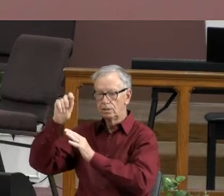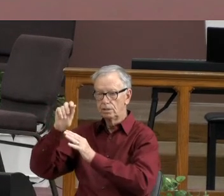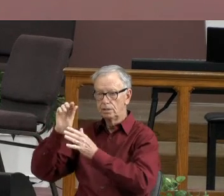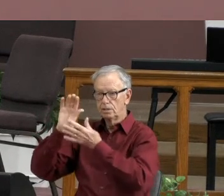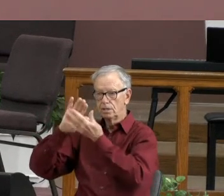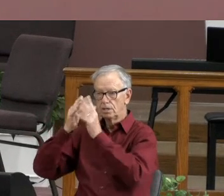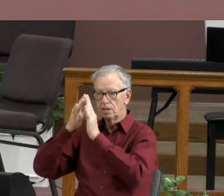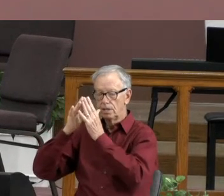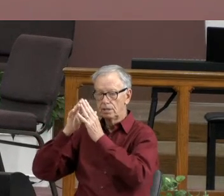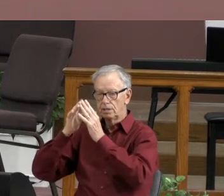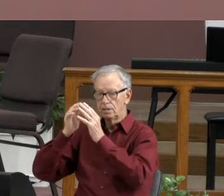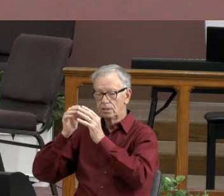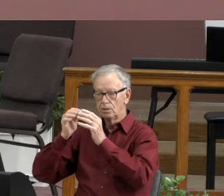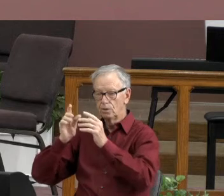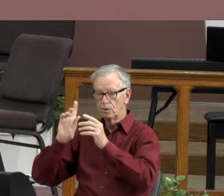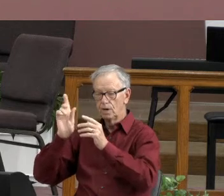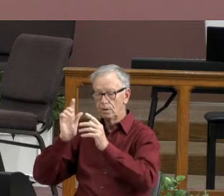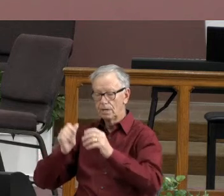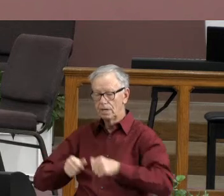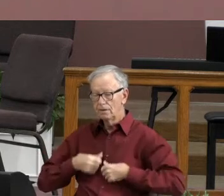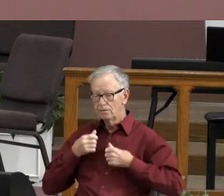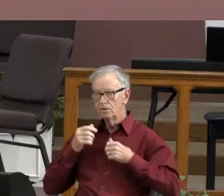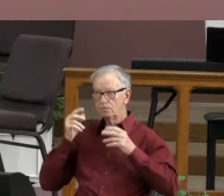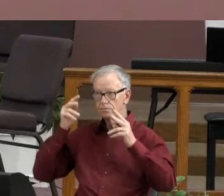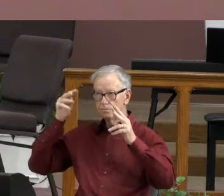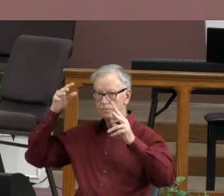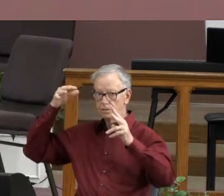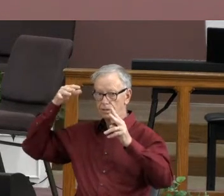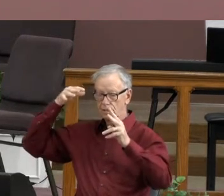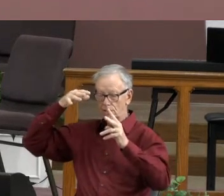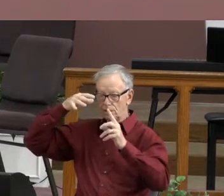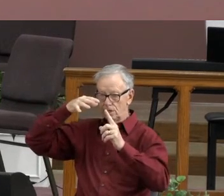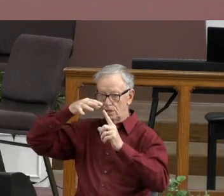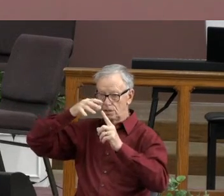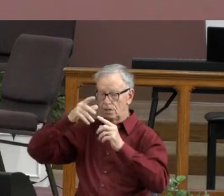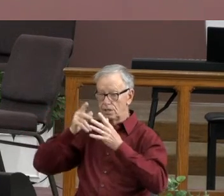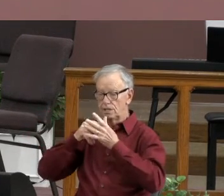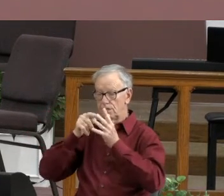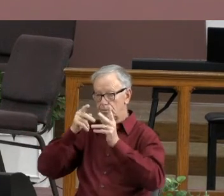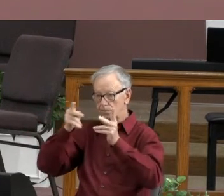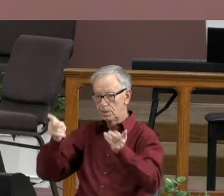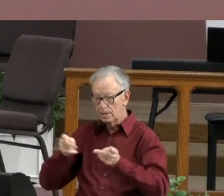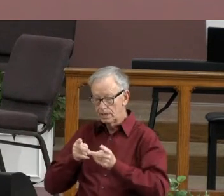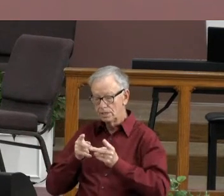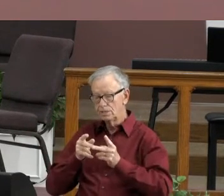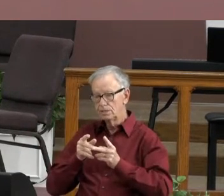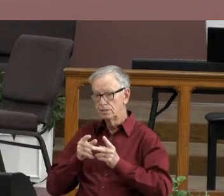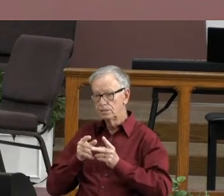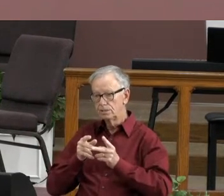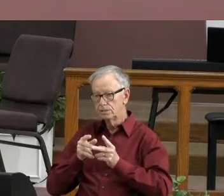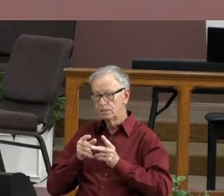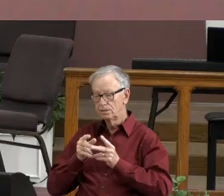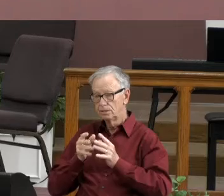that we live in to draw attention to this place.